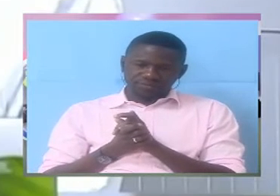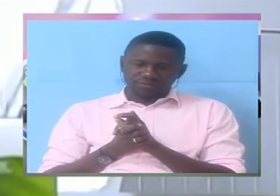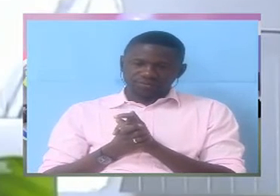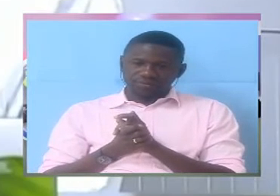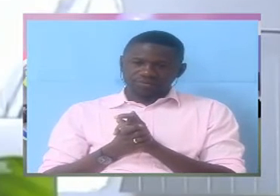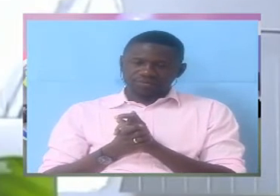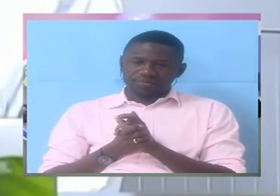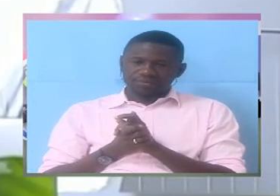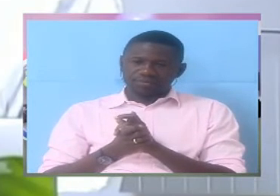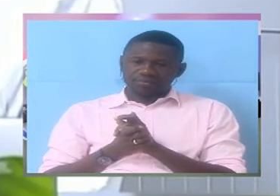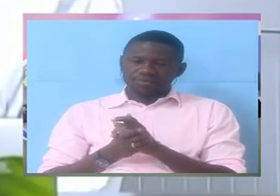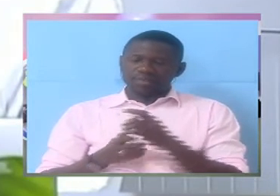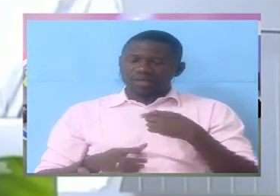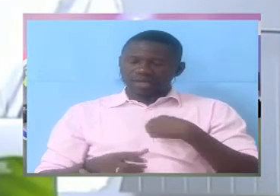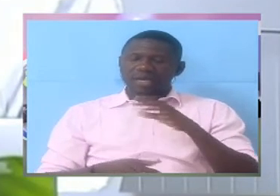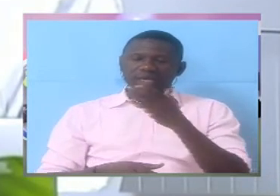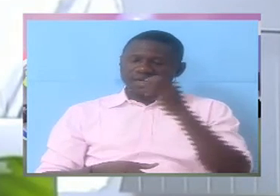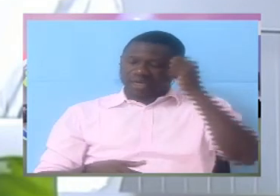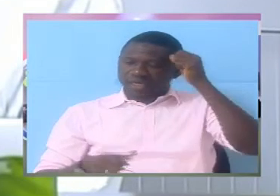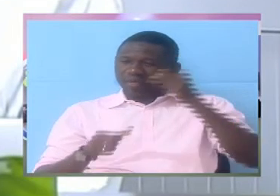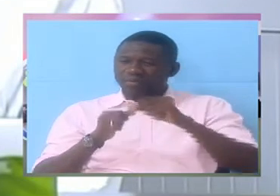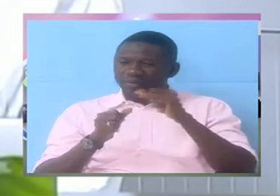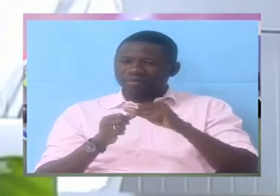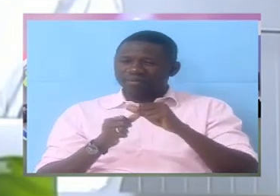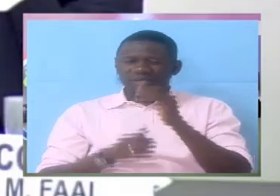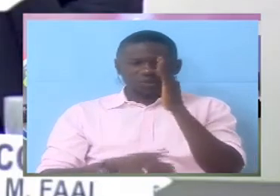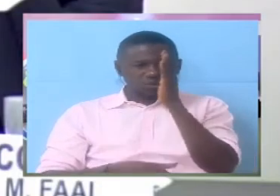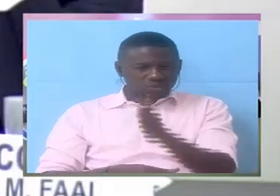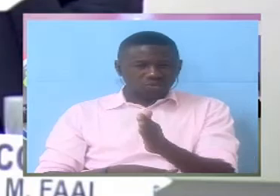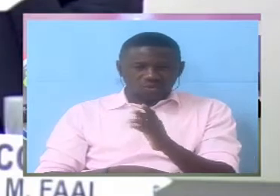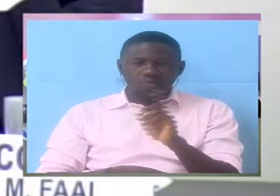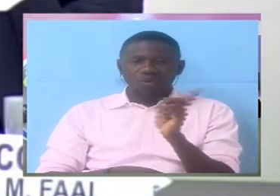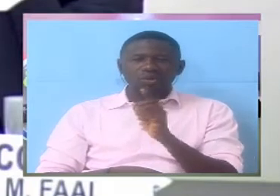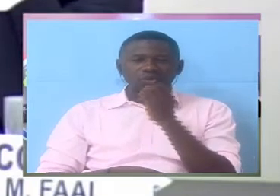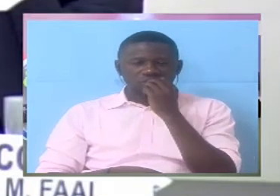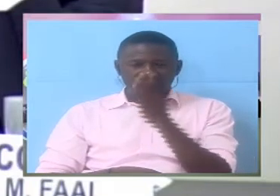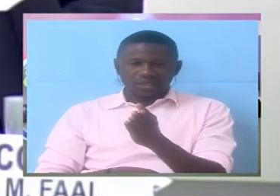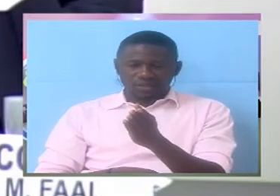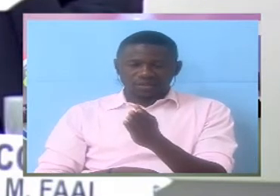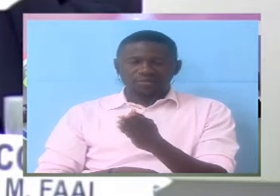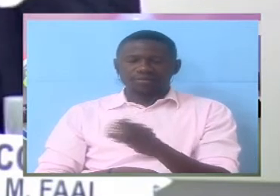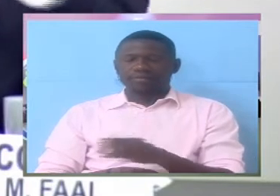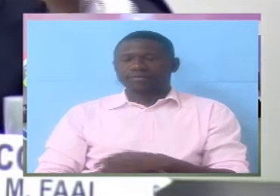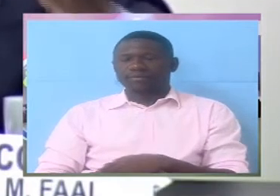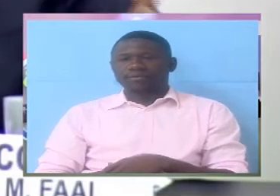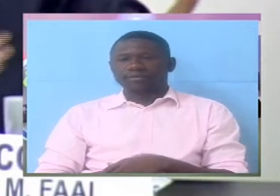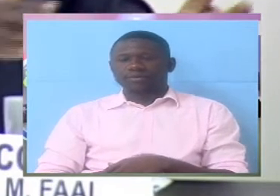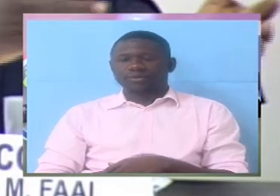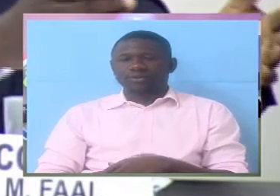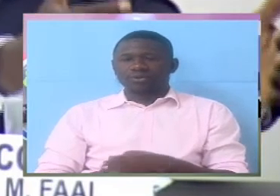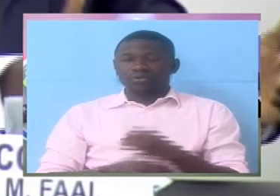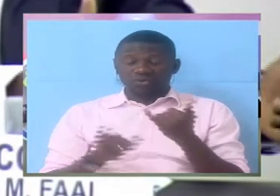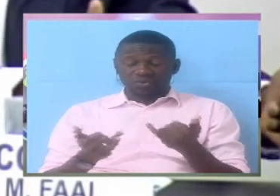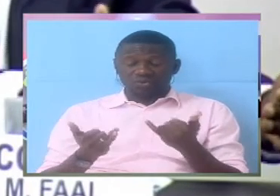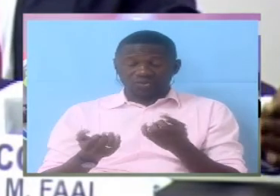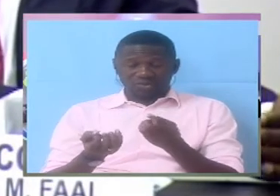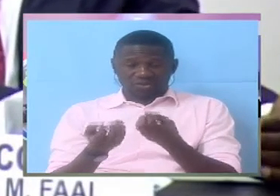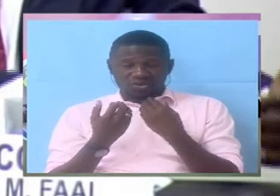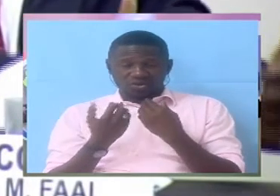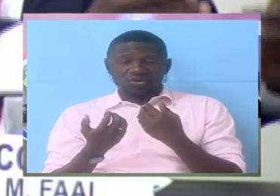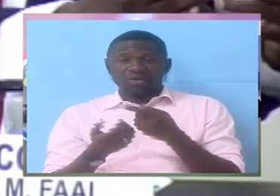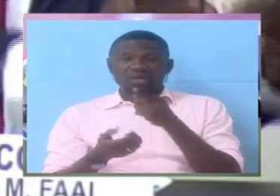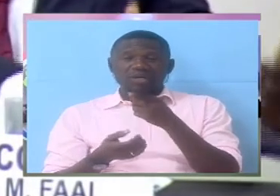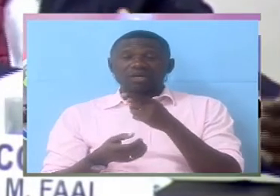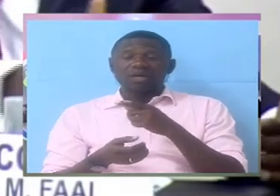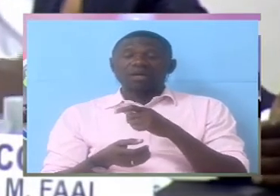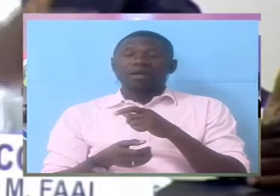I can remember exactly what you say. You've just told us that